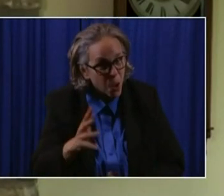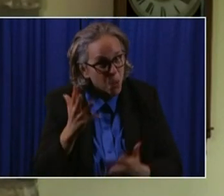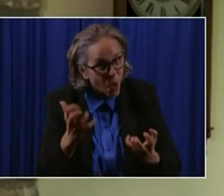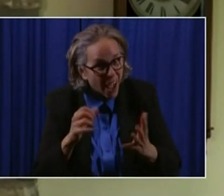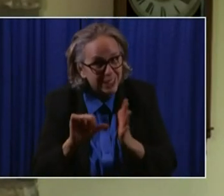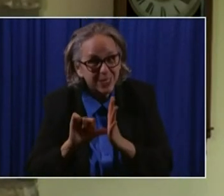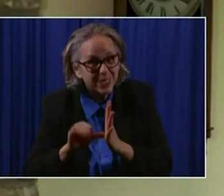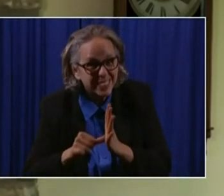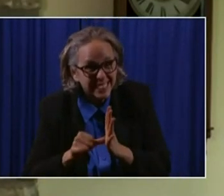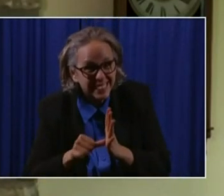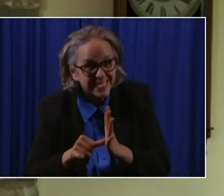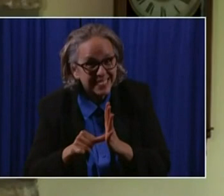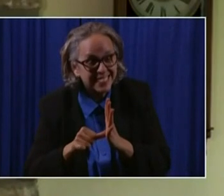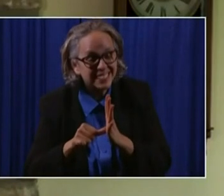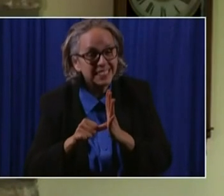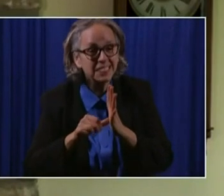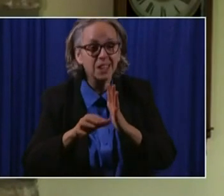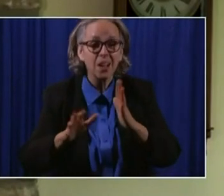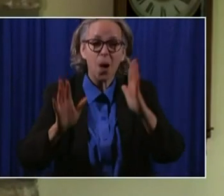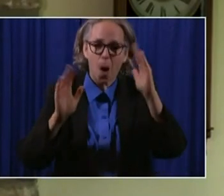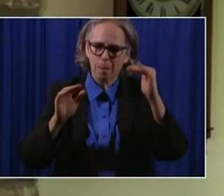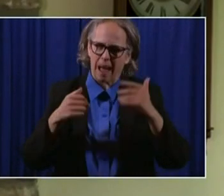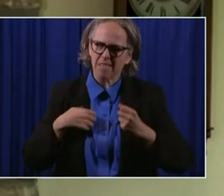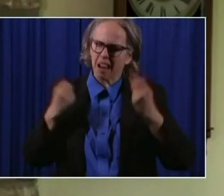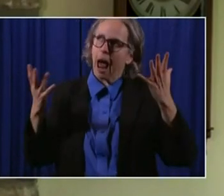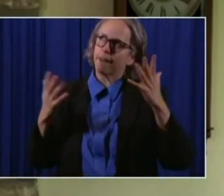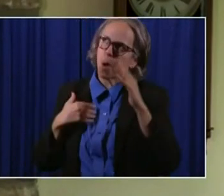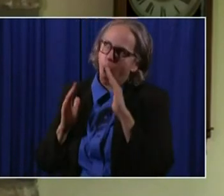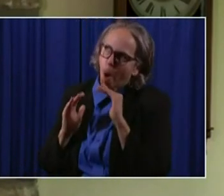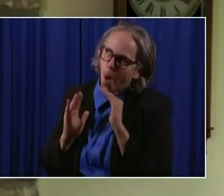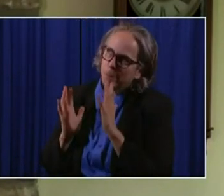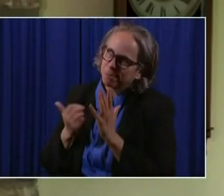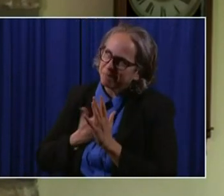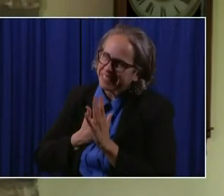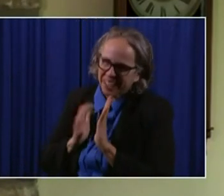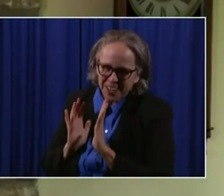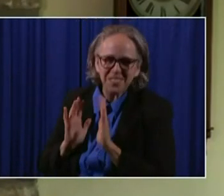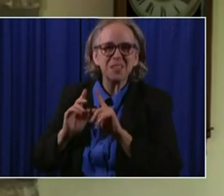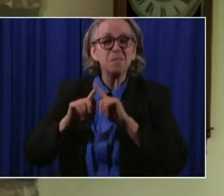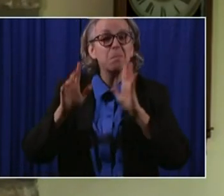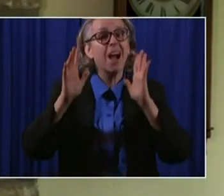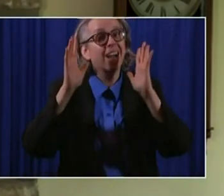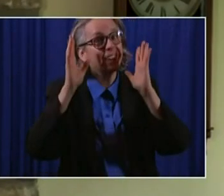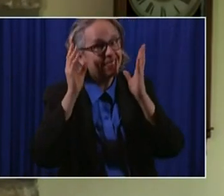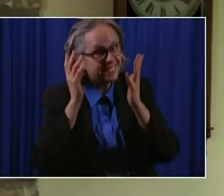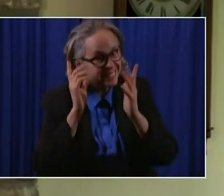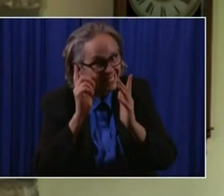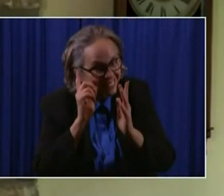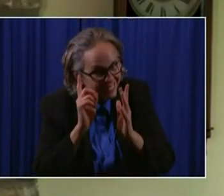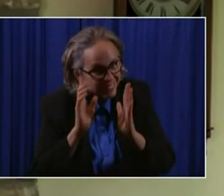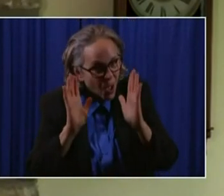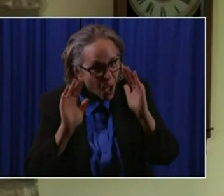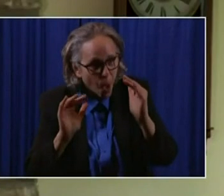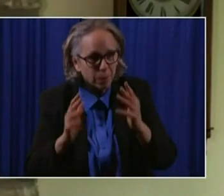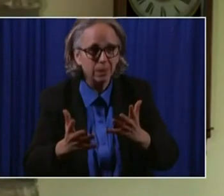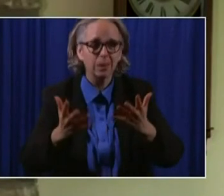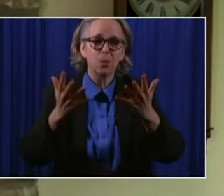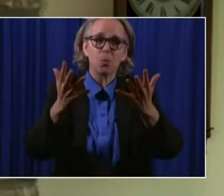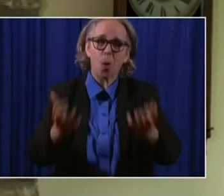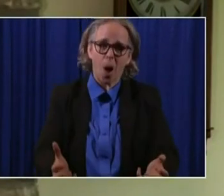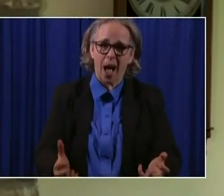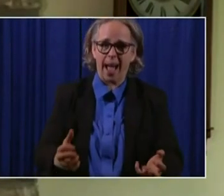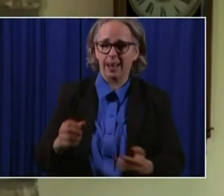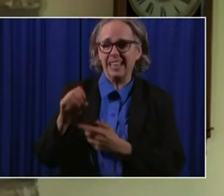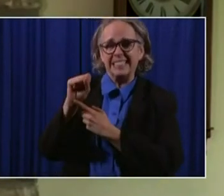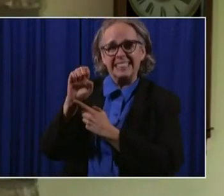hope is that the desire to have a season, I hope that the